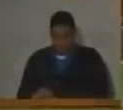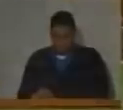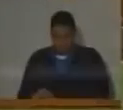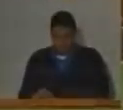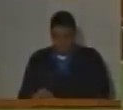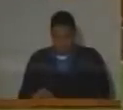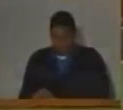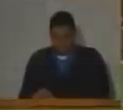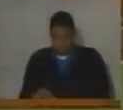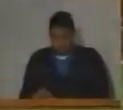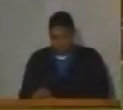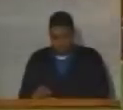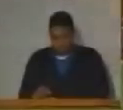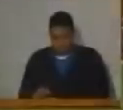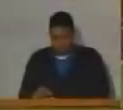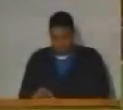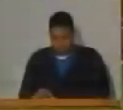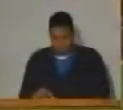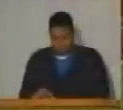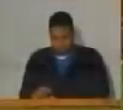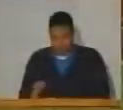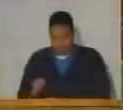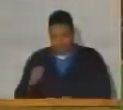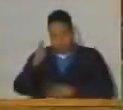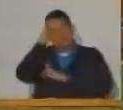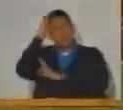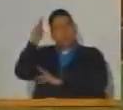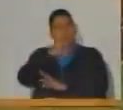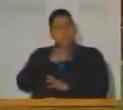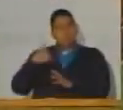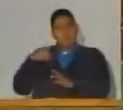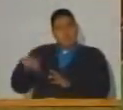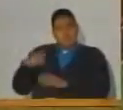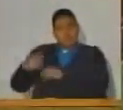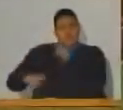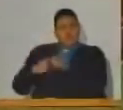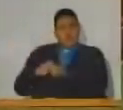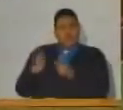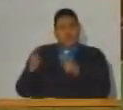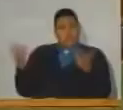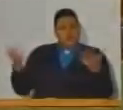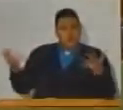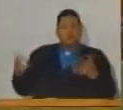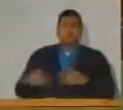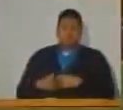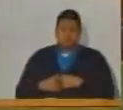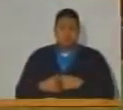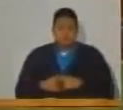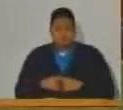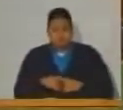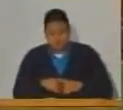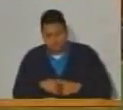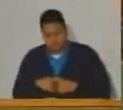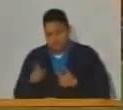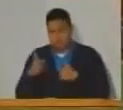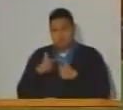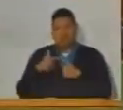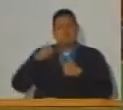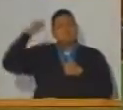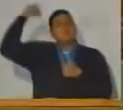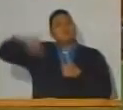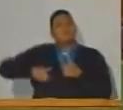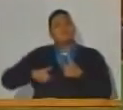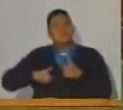members, in this fiscal year, the following initiatives will be pursued: the